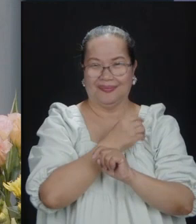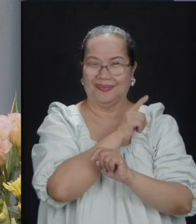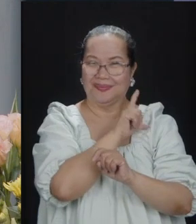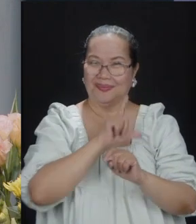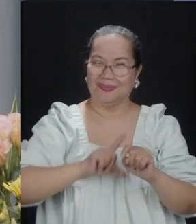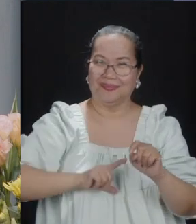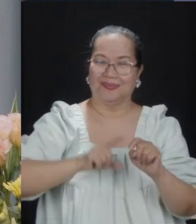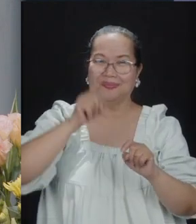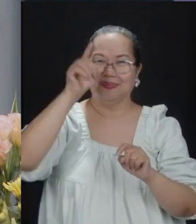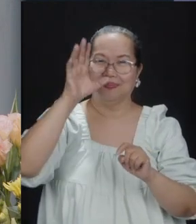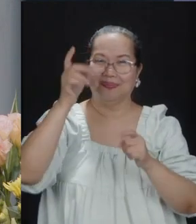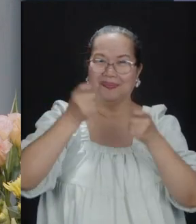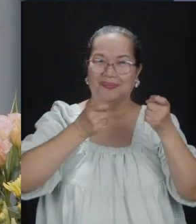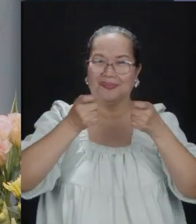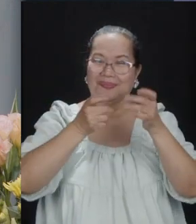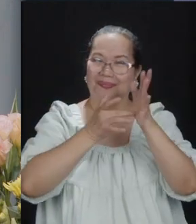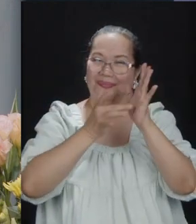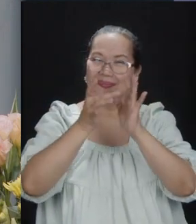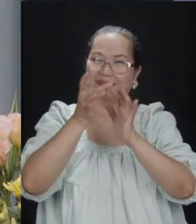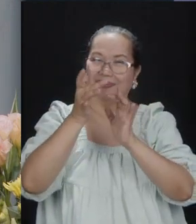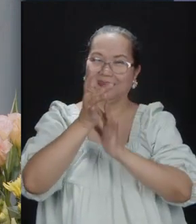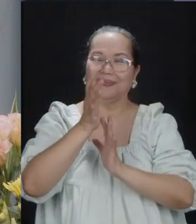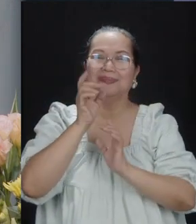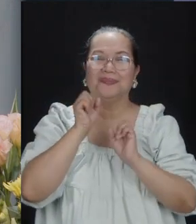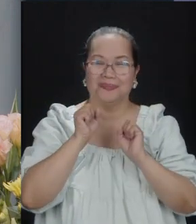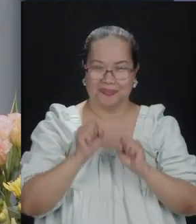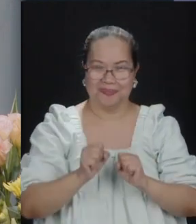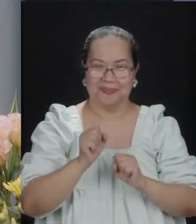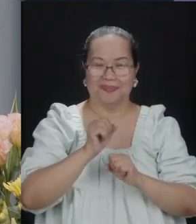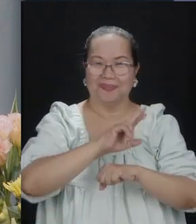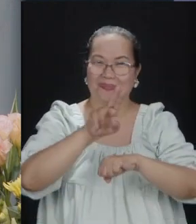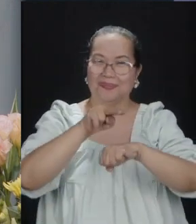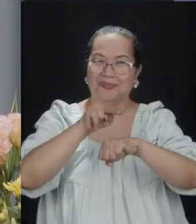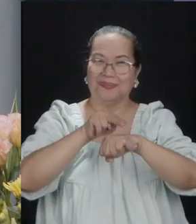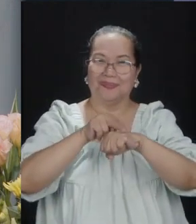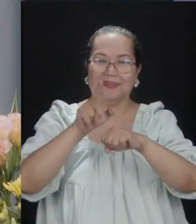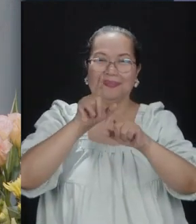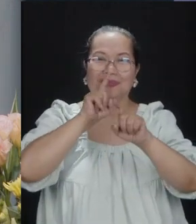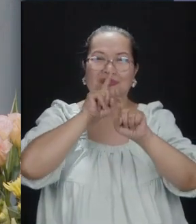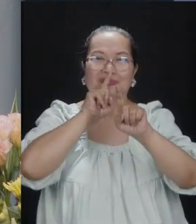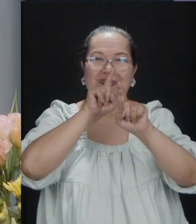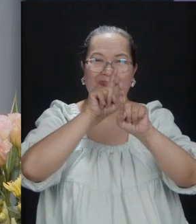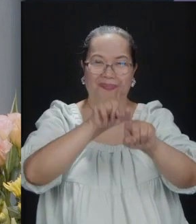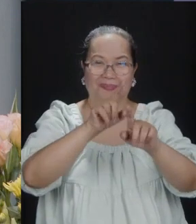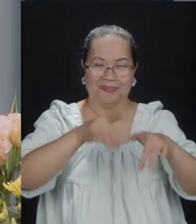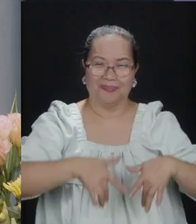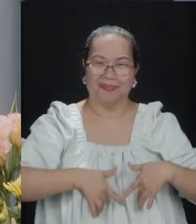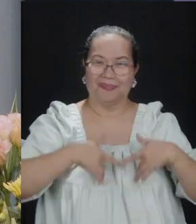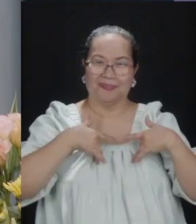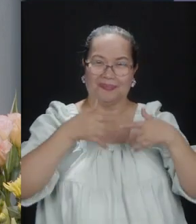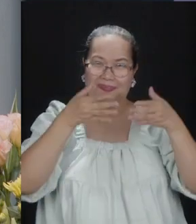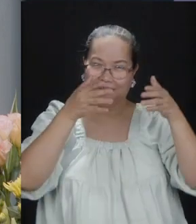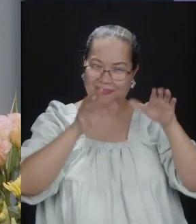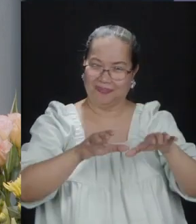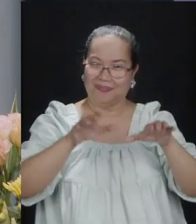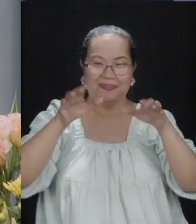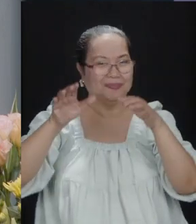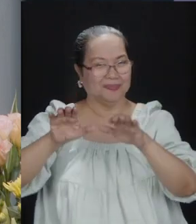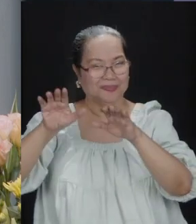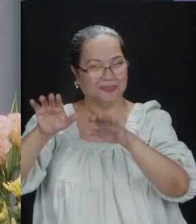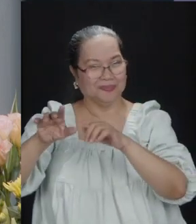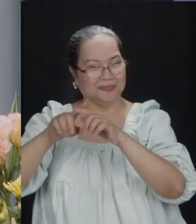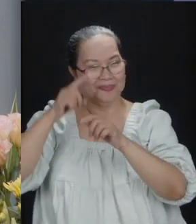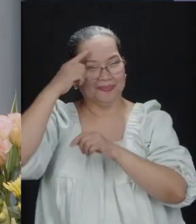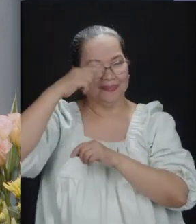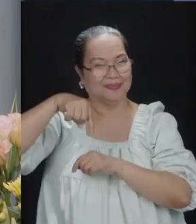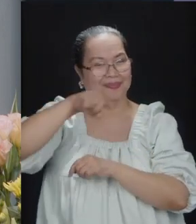Jesus. He governs the lives of individuals and nations. He ordains life circumstances for our